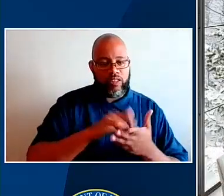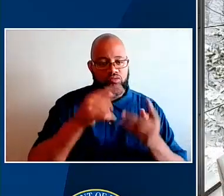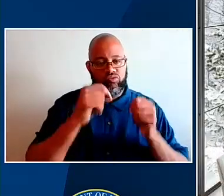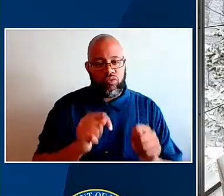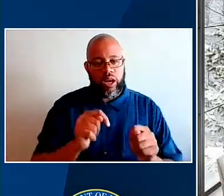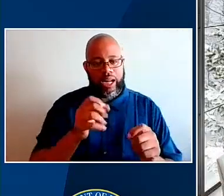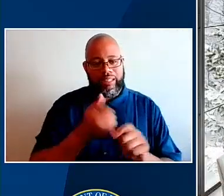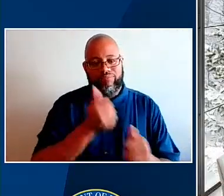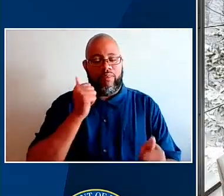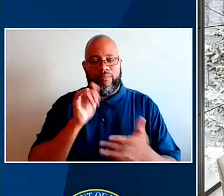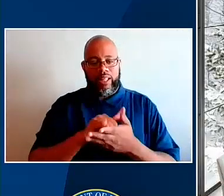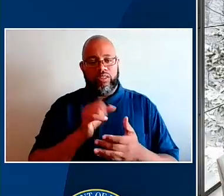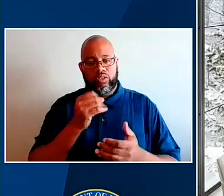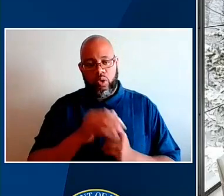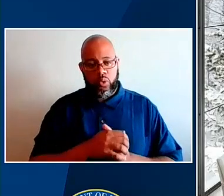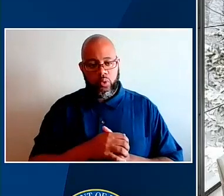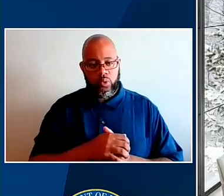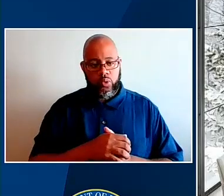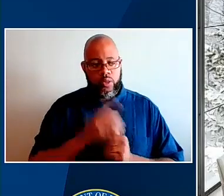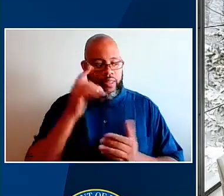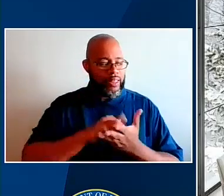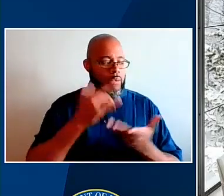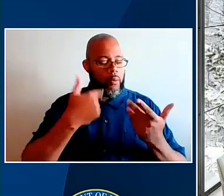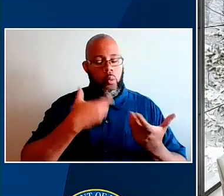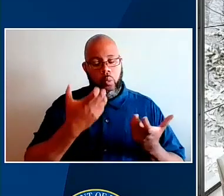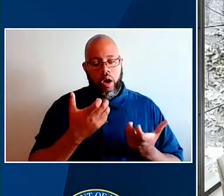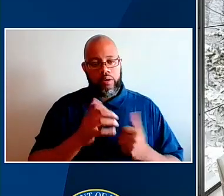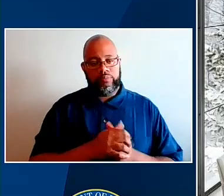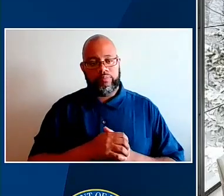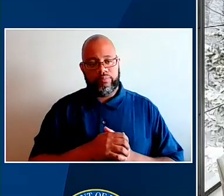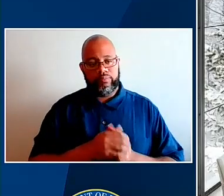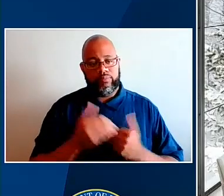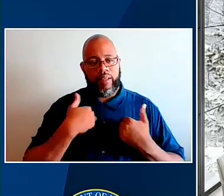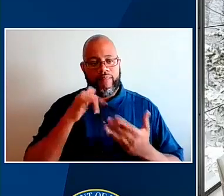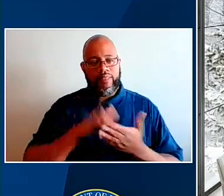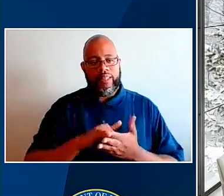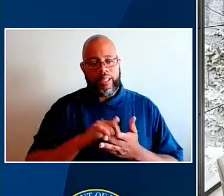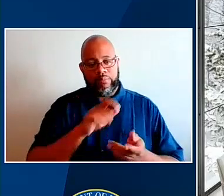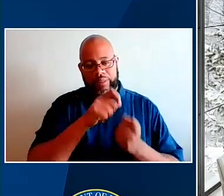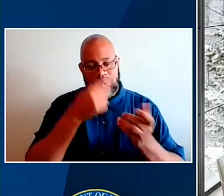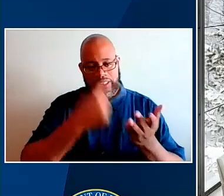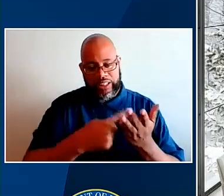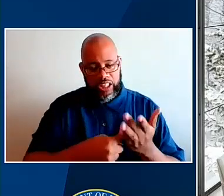get away from. So I think that's where we might want to have that particular discussion and change in arrangement.